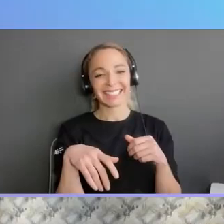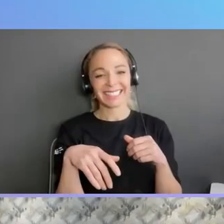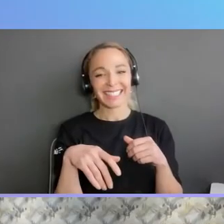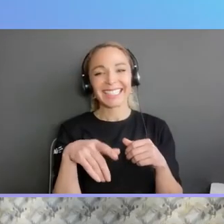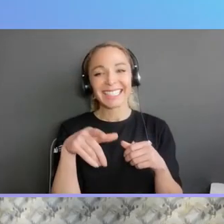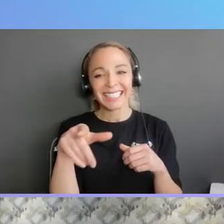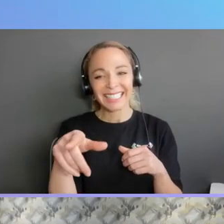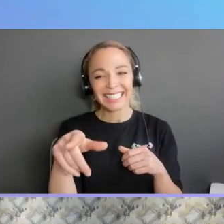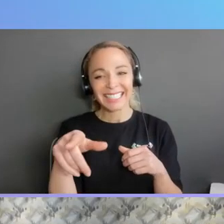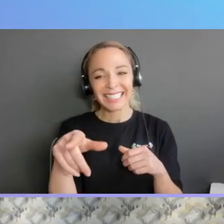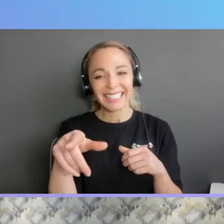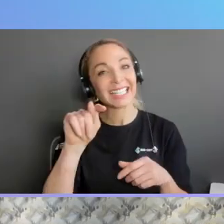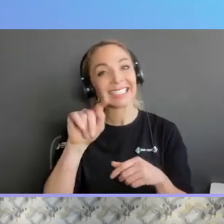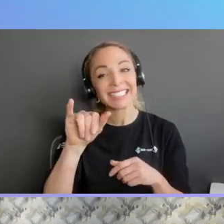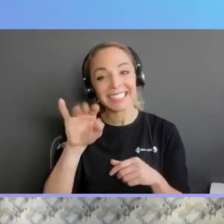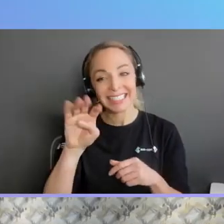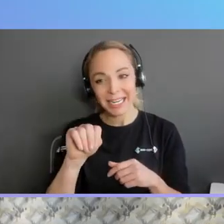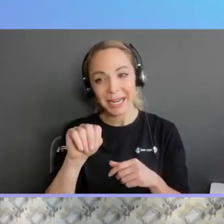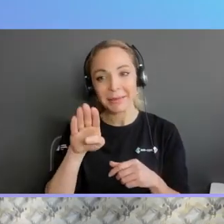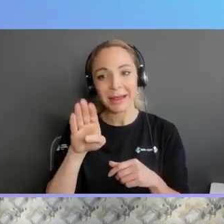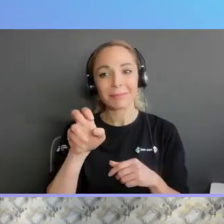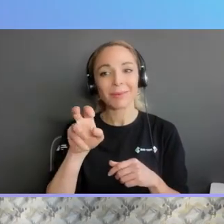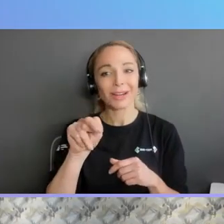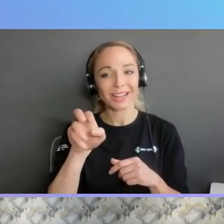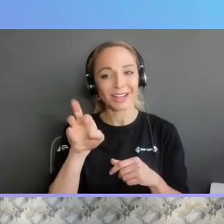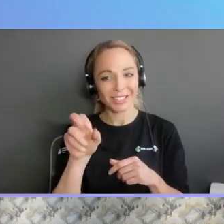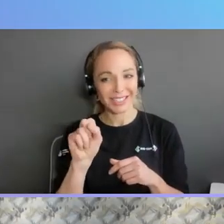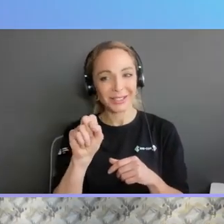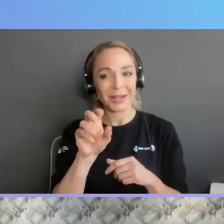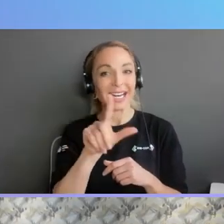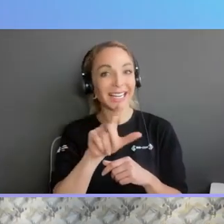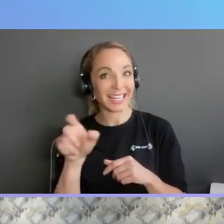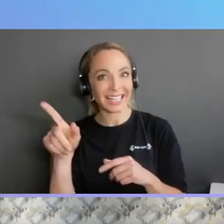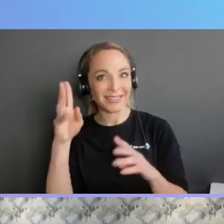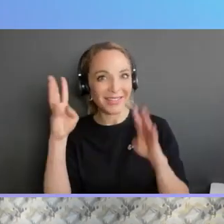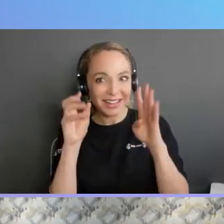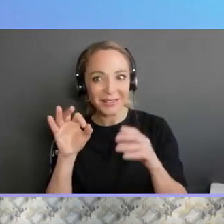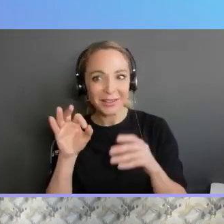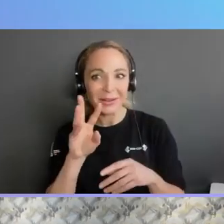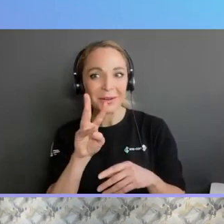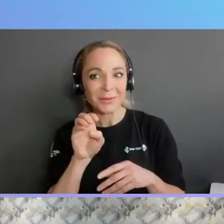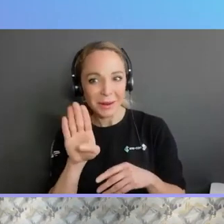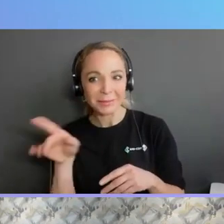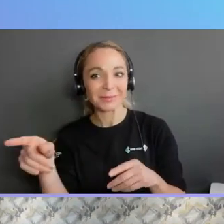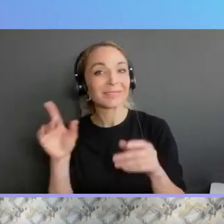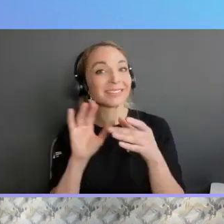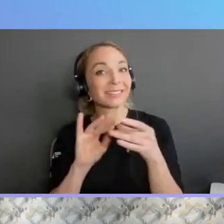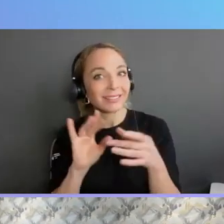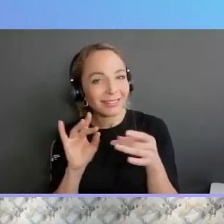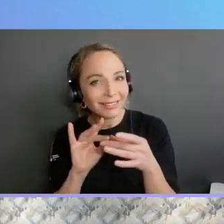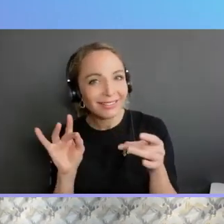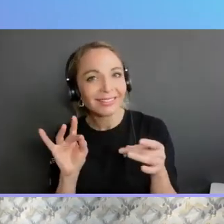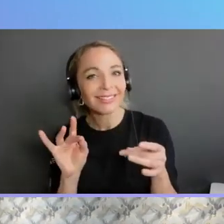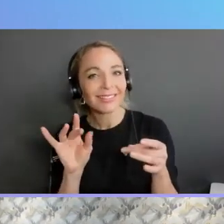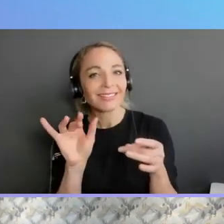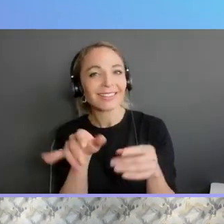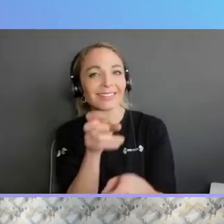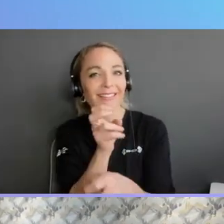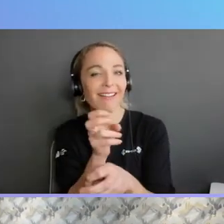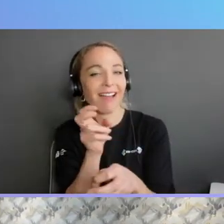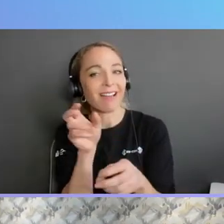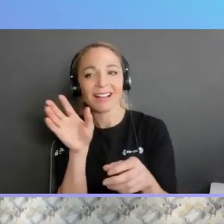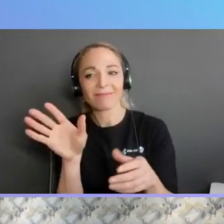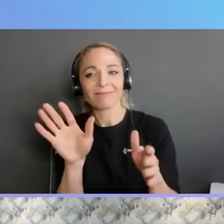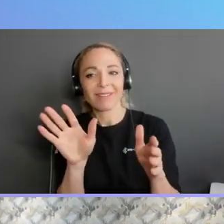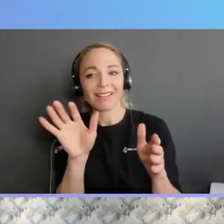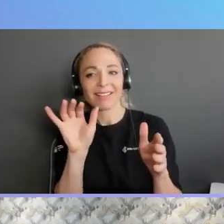Tim Berners-Lee, the web's inventor, says the semantic web language at its heart is